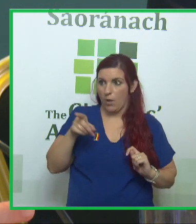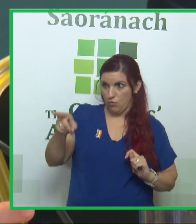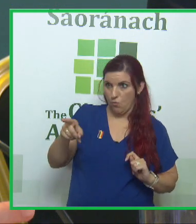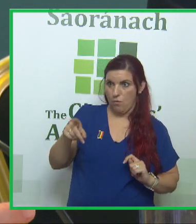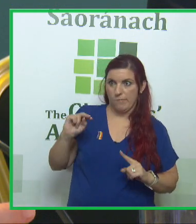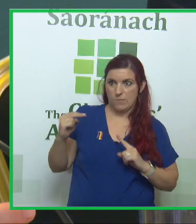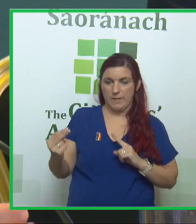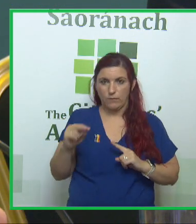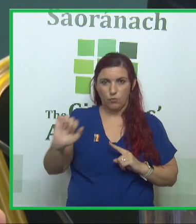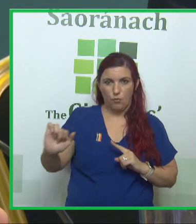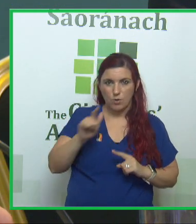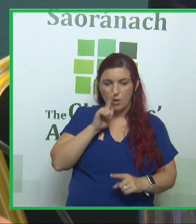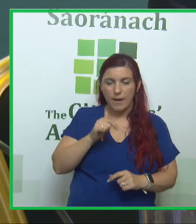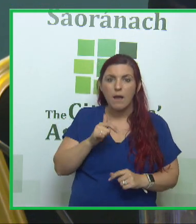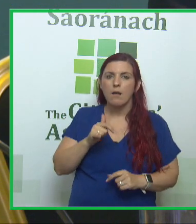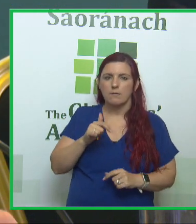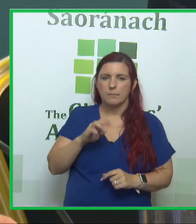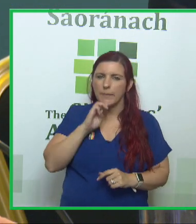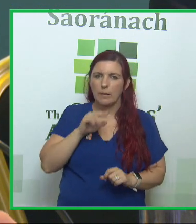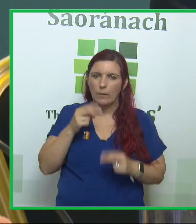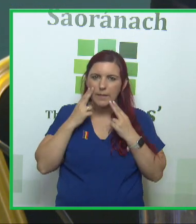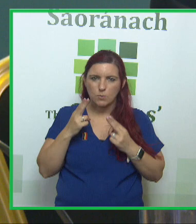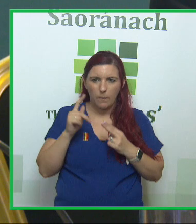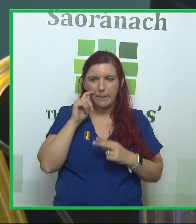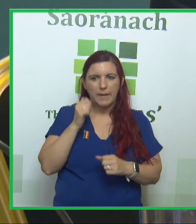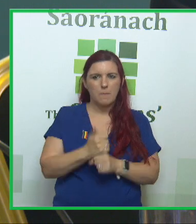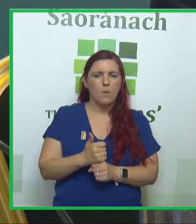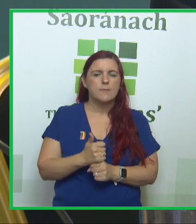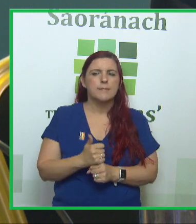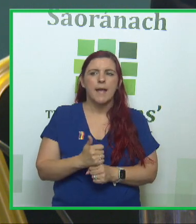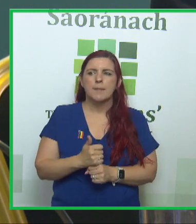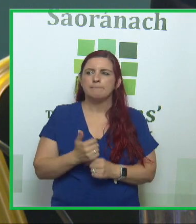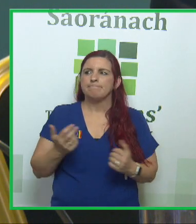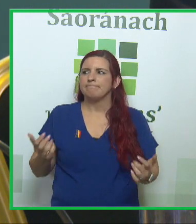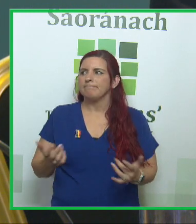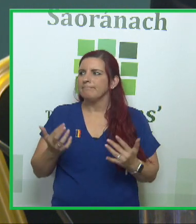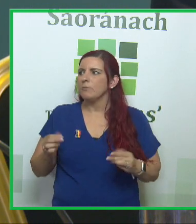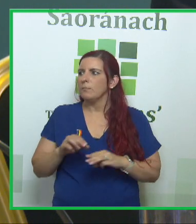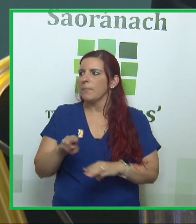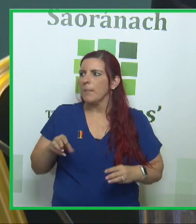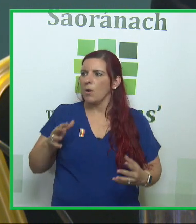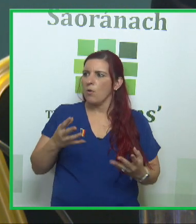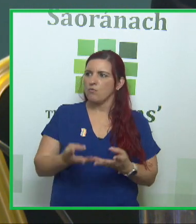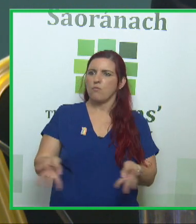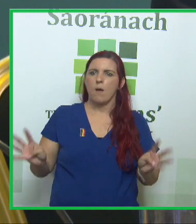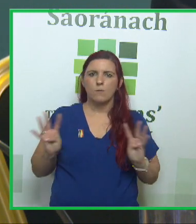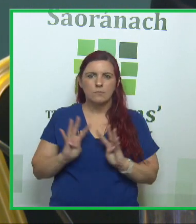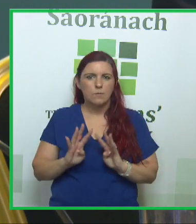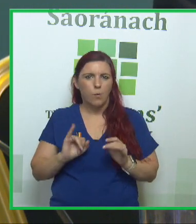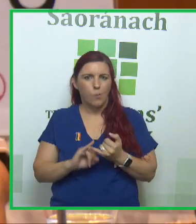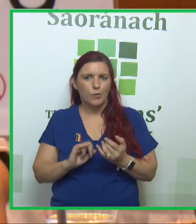think is a very good way of approaching it, we also need to be thinking about the people around people who use